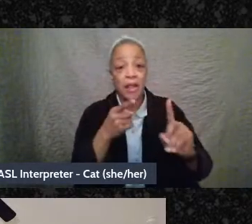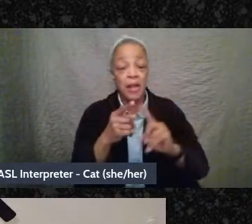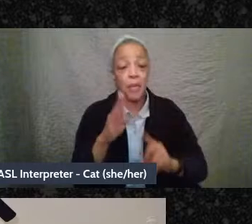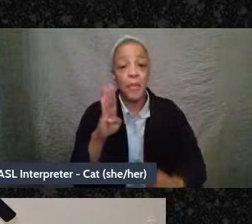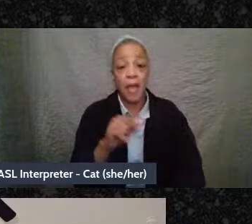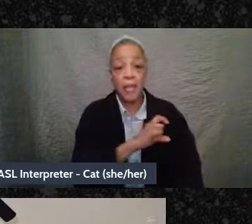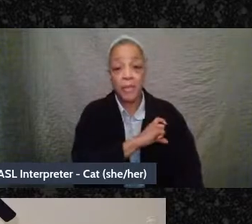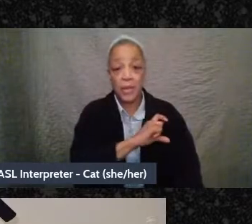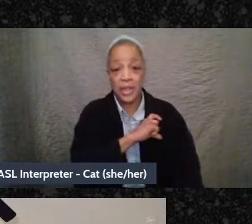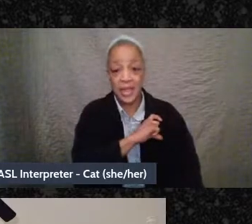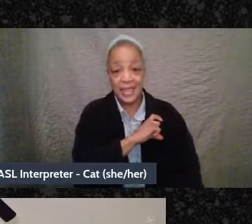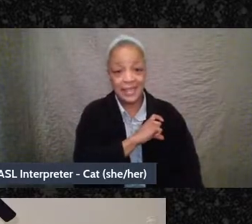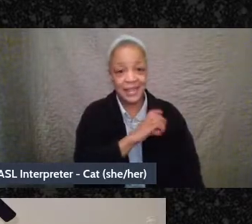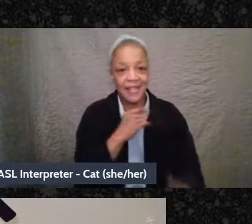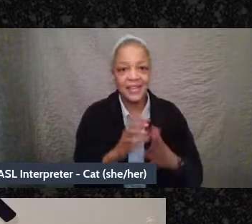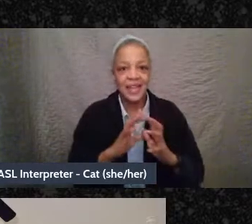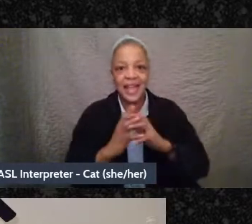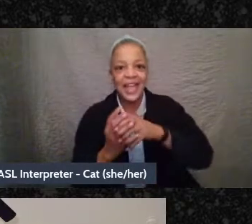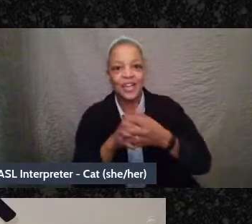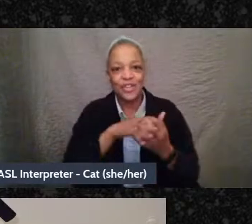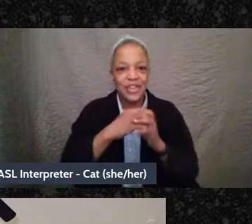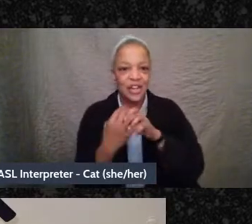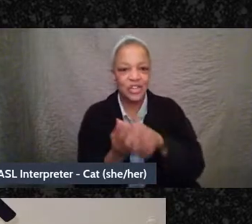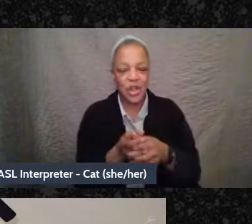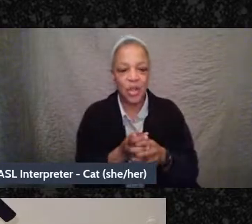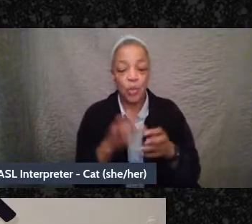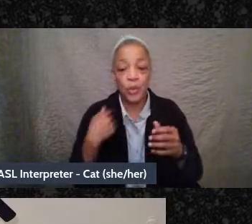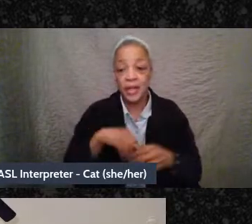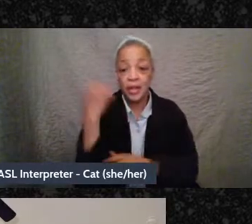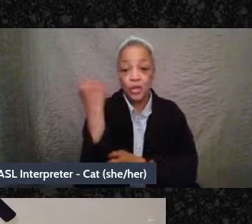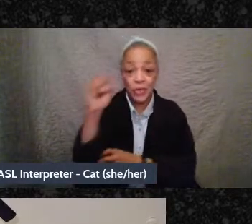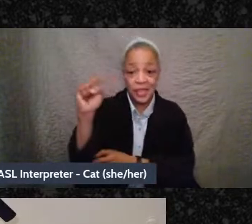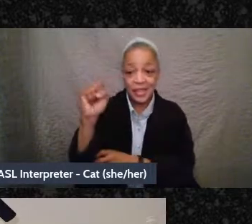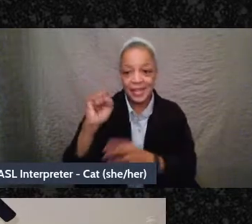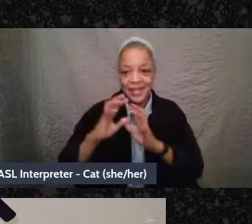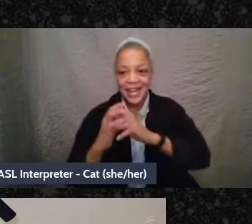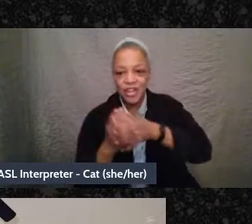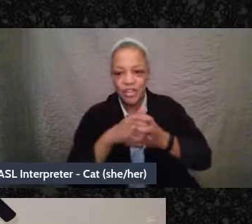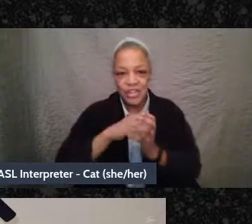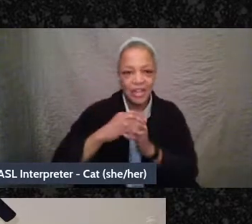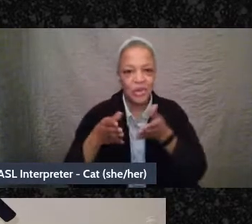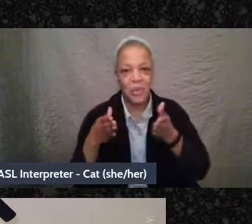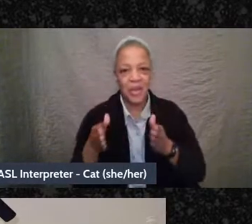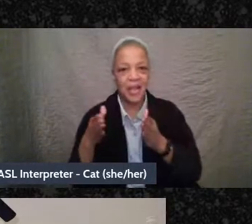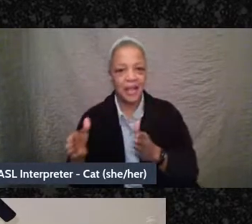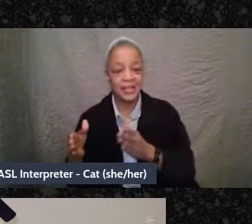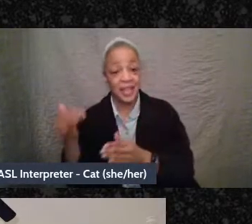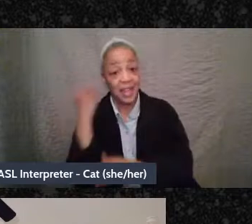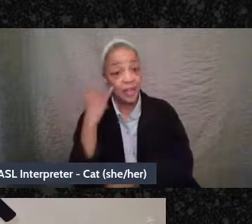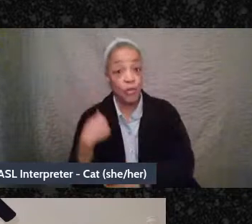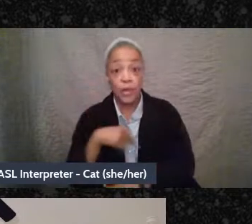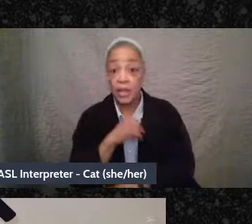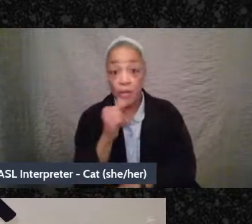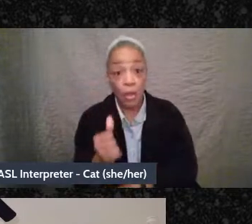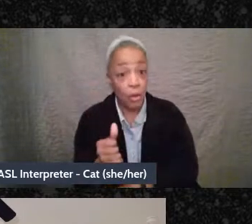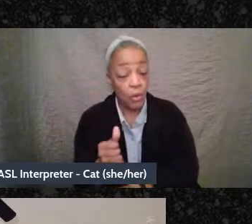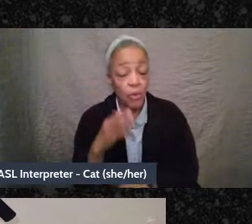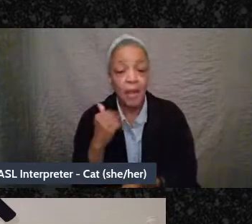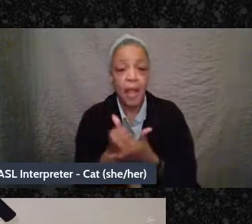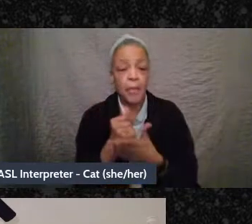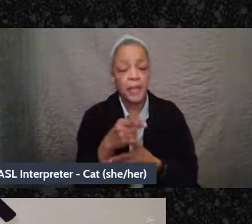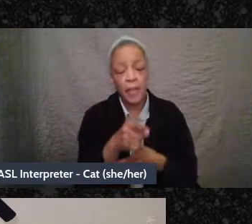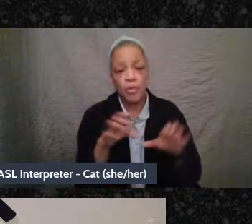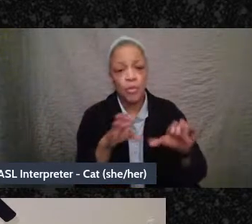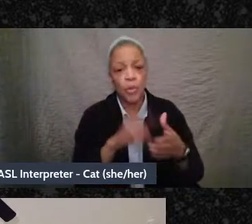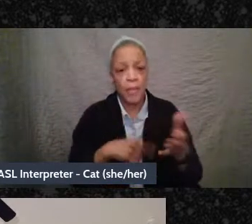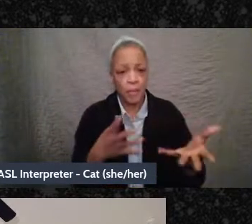intersectional. And so we need to resist in ways that are very intersectional, and that when we don't, we're just helping them do what they want to do.